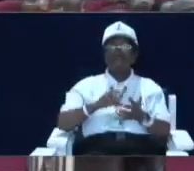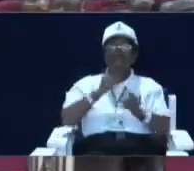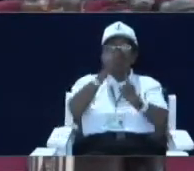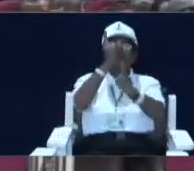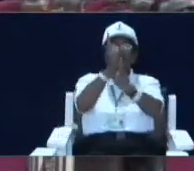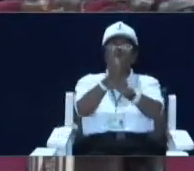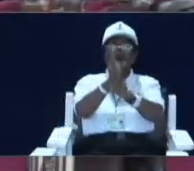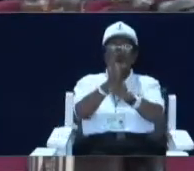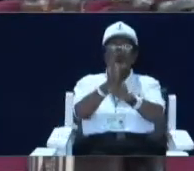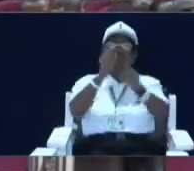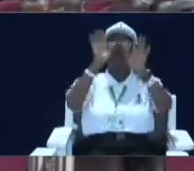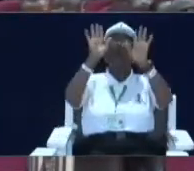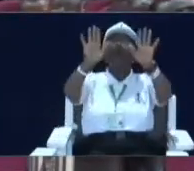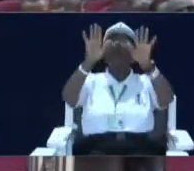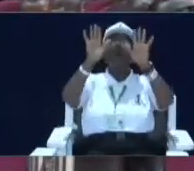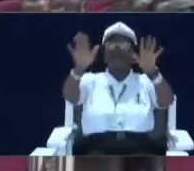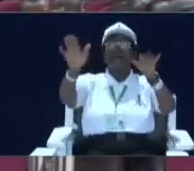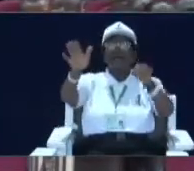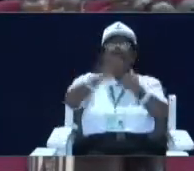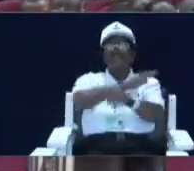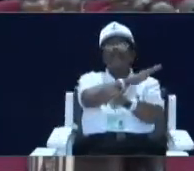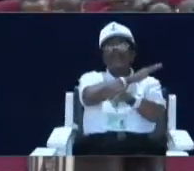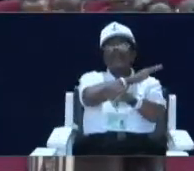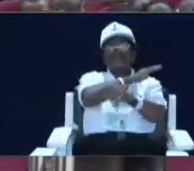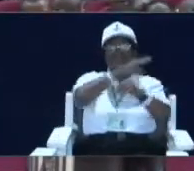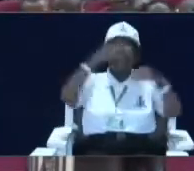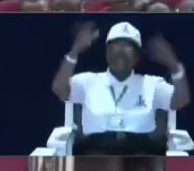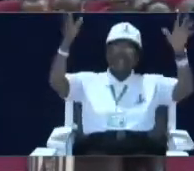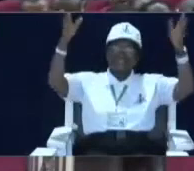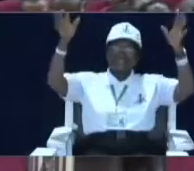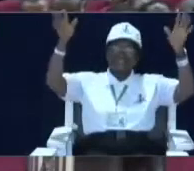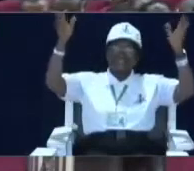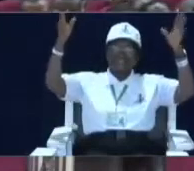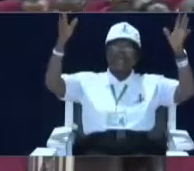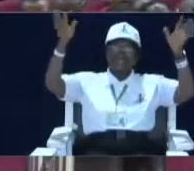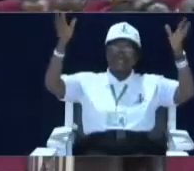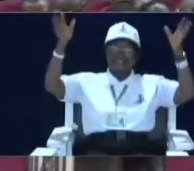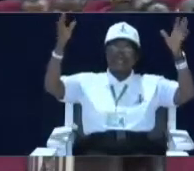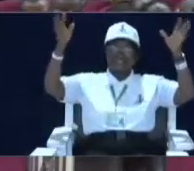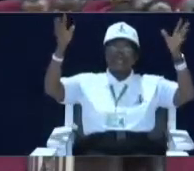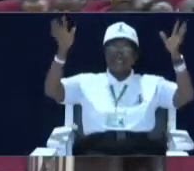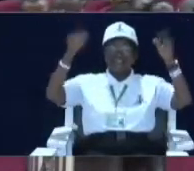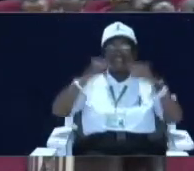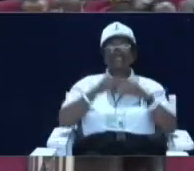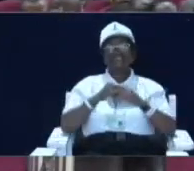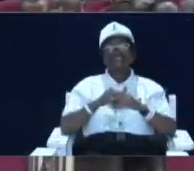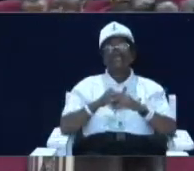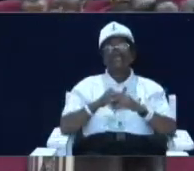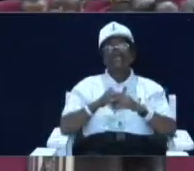just wonderful.